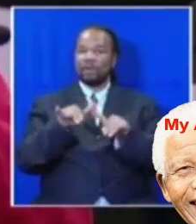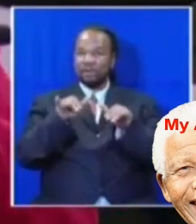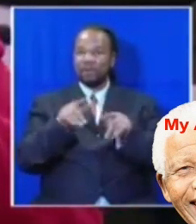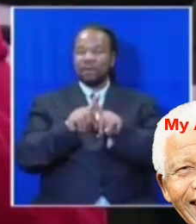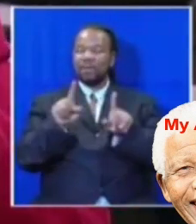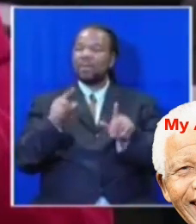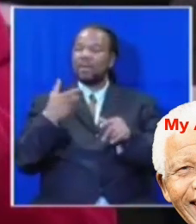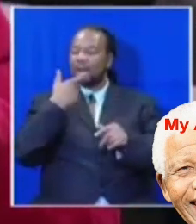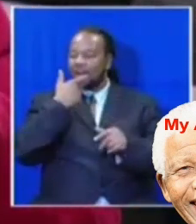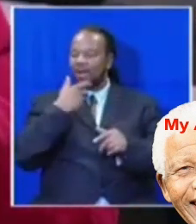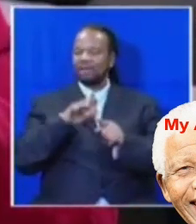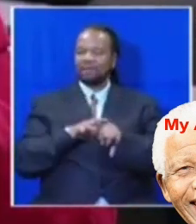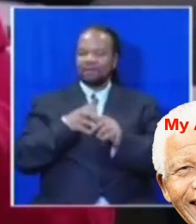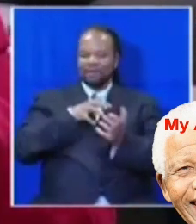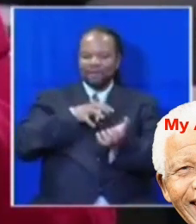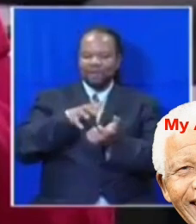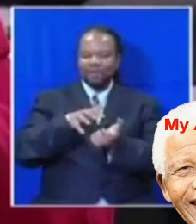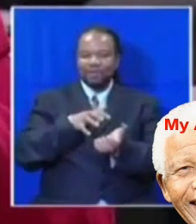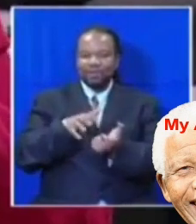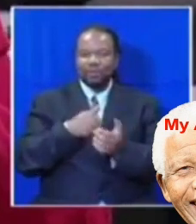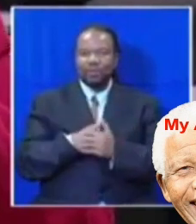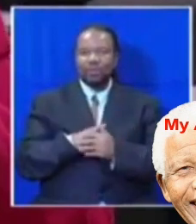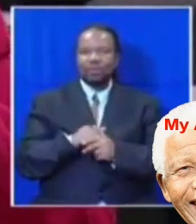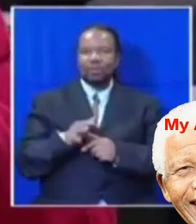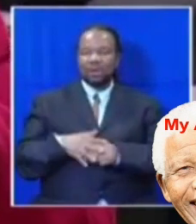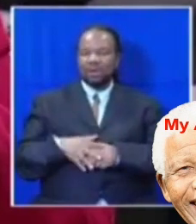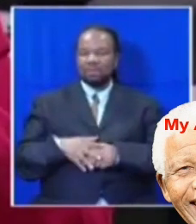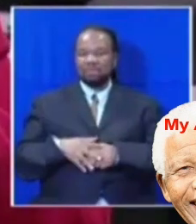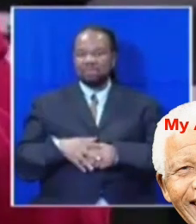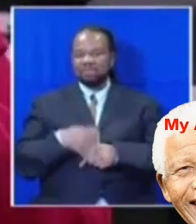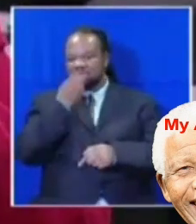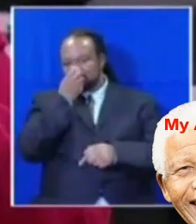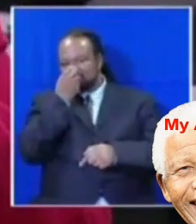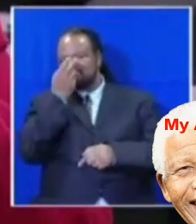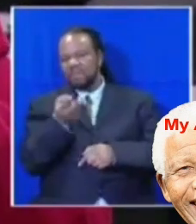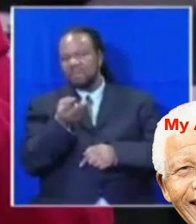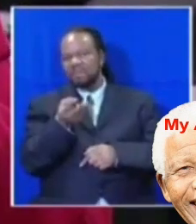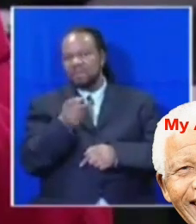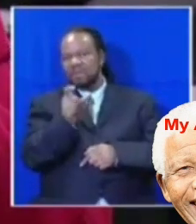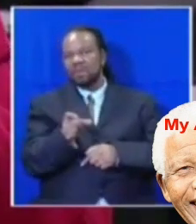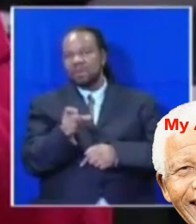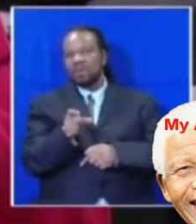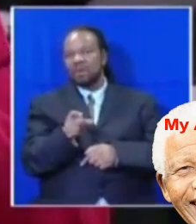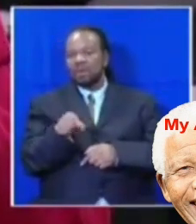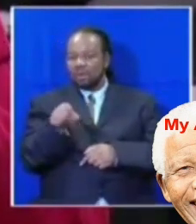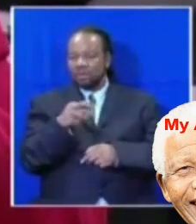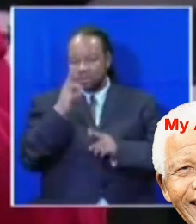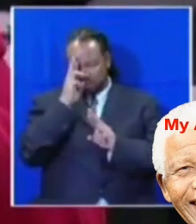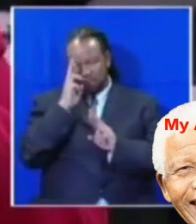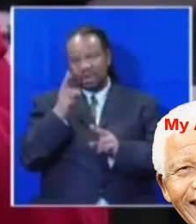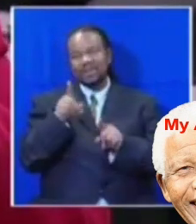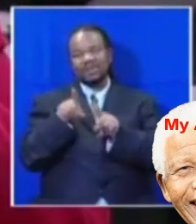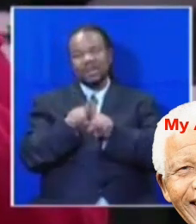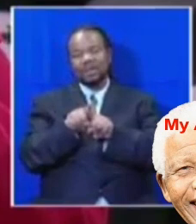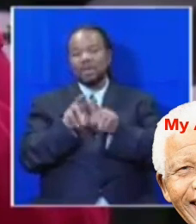usho lento ayisho nje abamhloniphi. Why bangamhloniphi ngoba naye umele abantu base South Africa. Thank you.